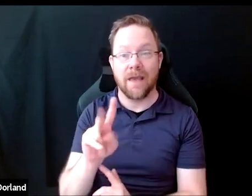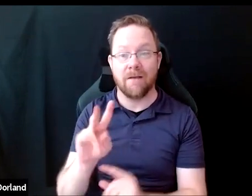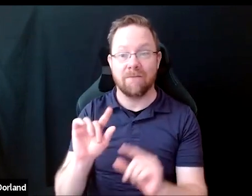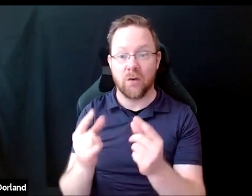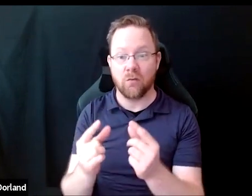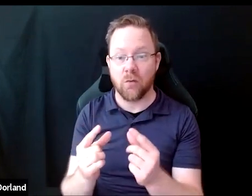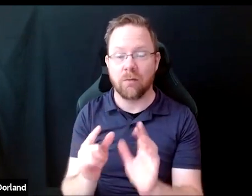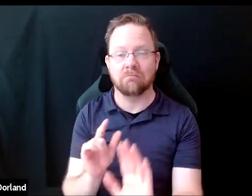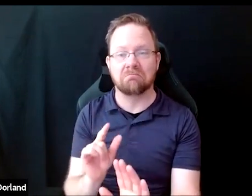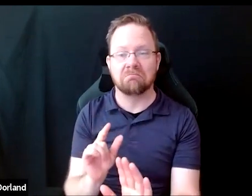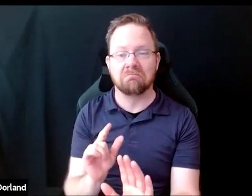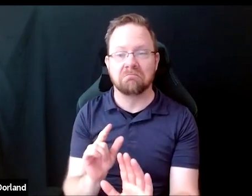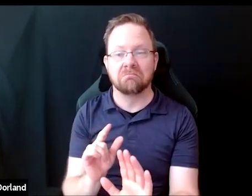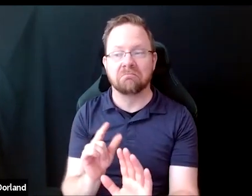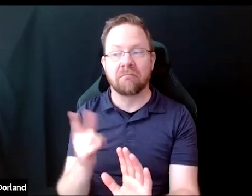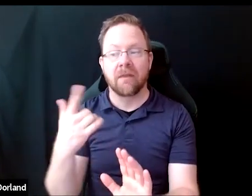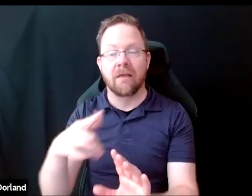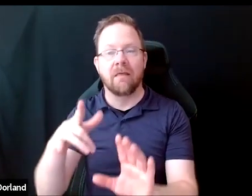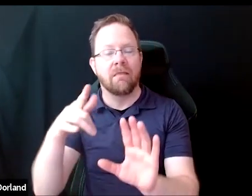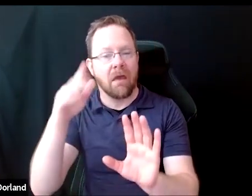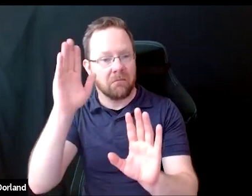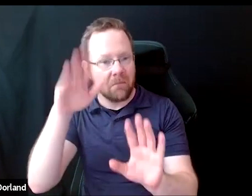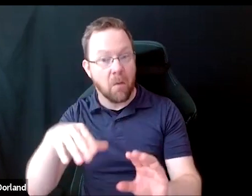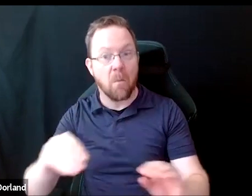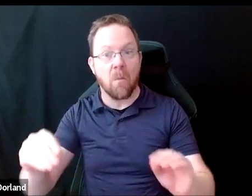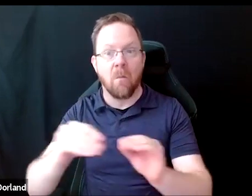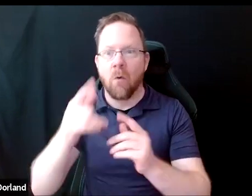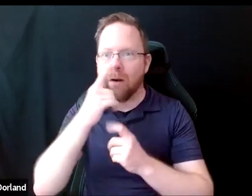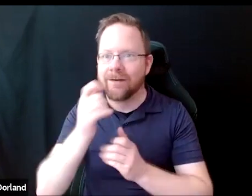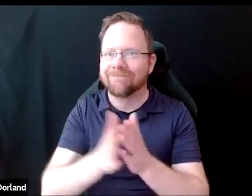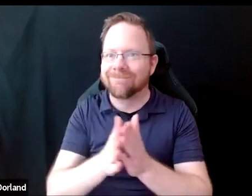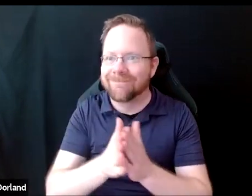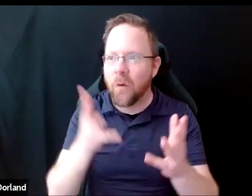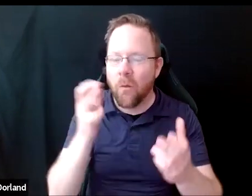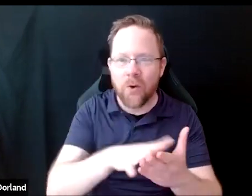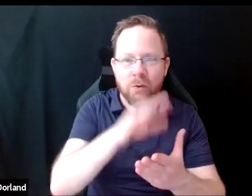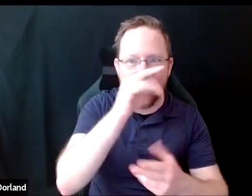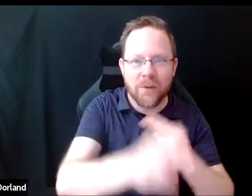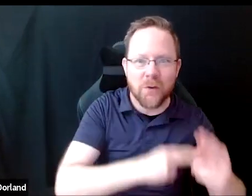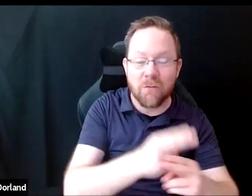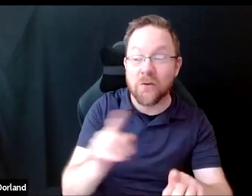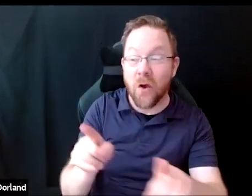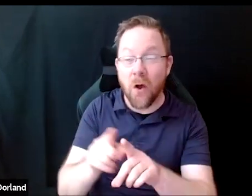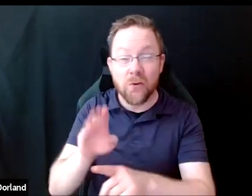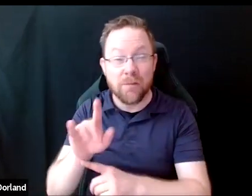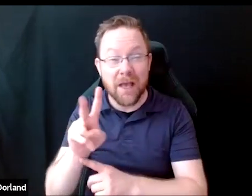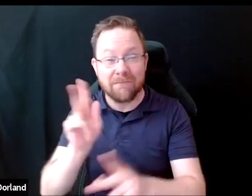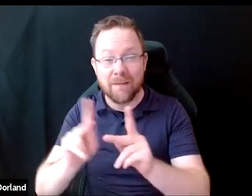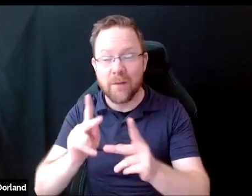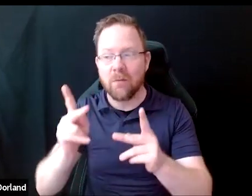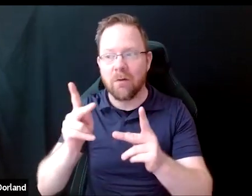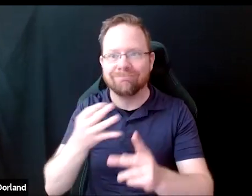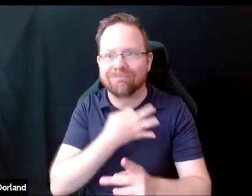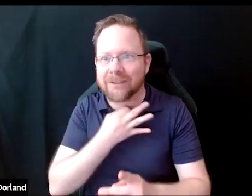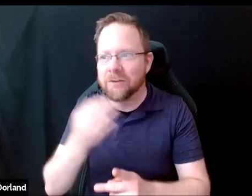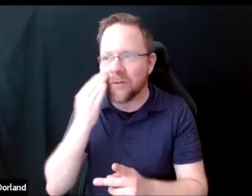group reports being more interested in learning more about the universe and about how others access information about the